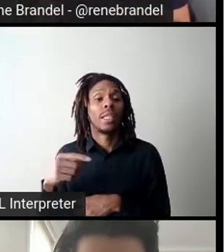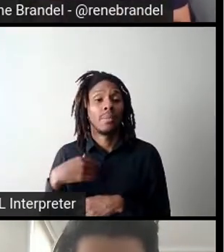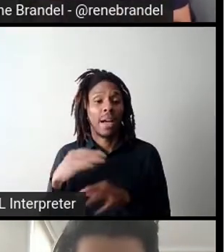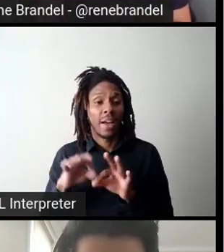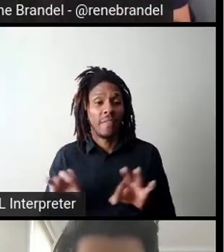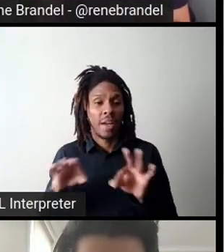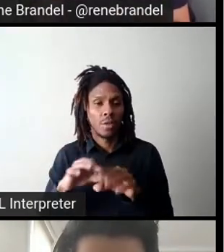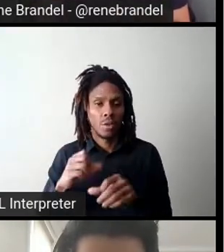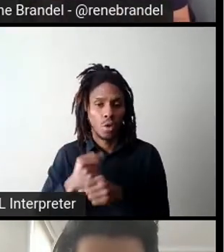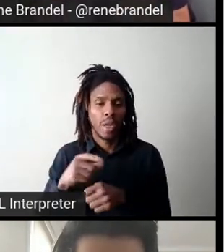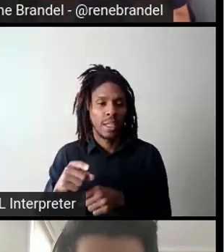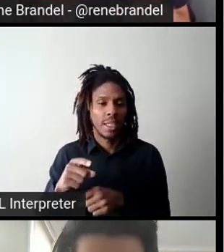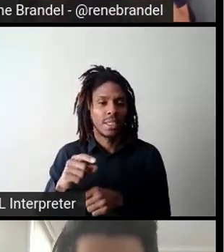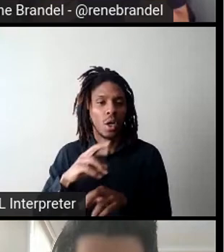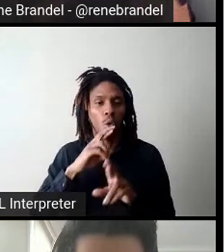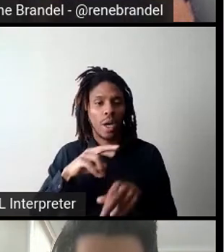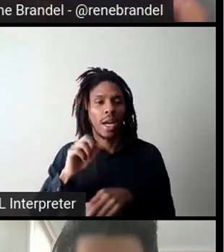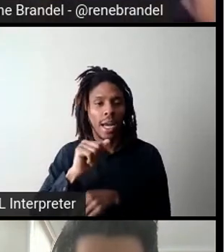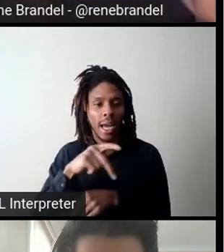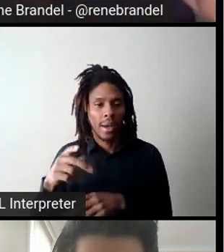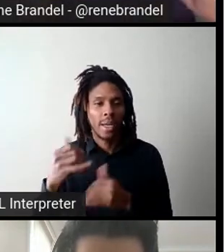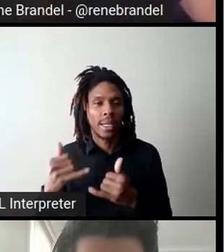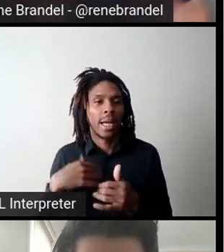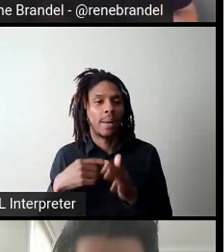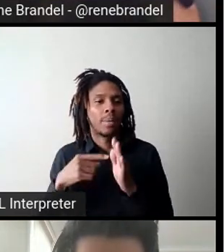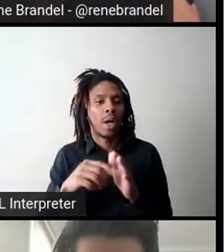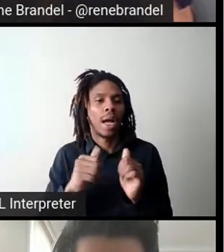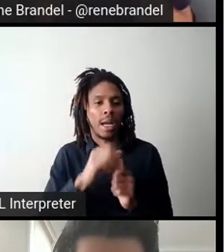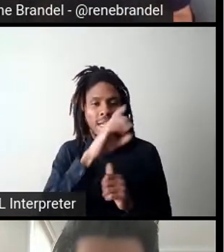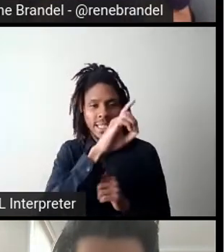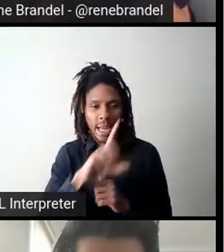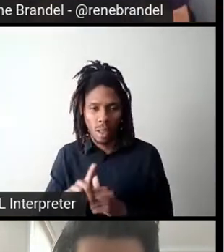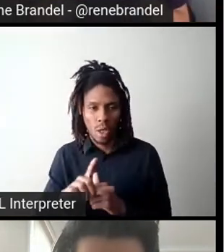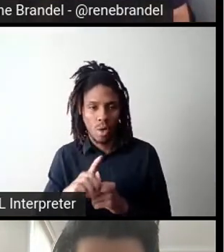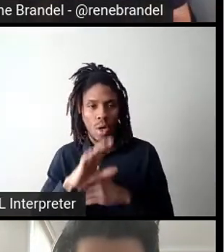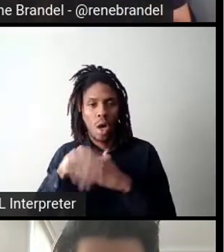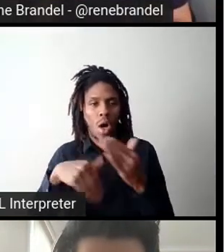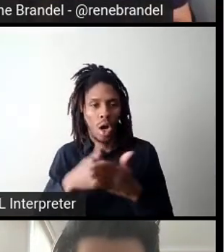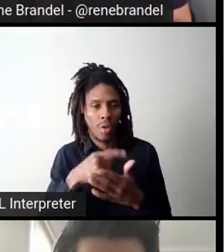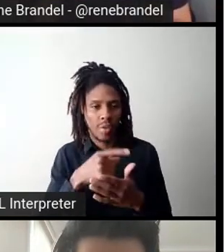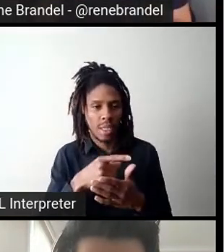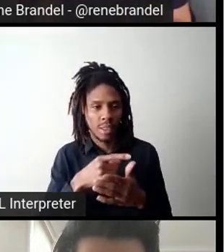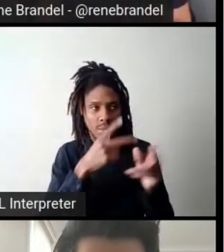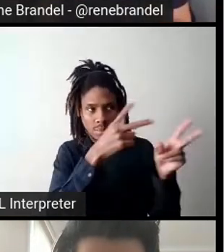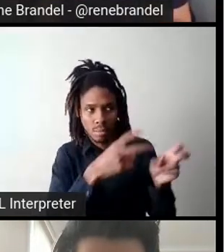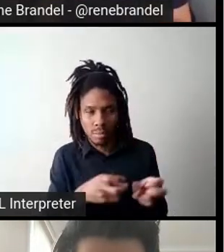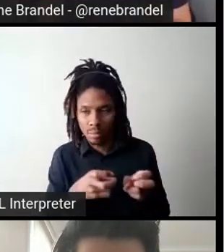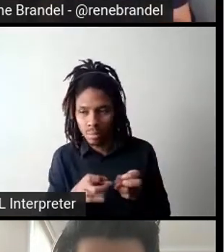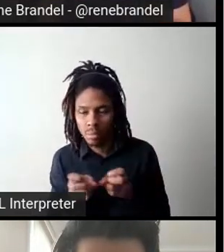me now kind of show you how to download all of these components basically into